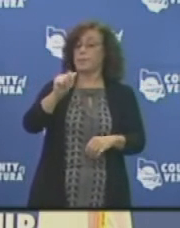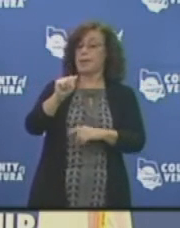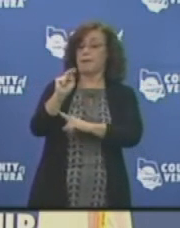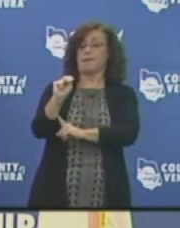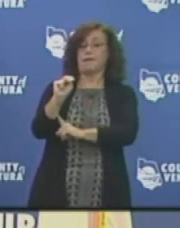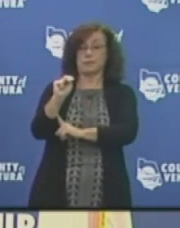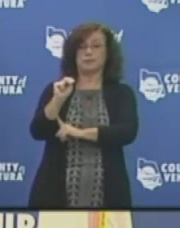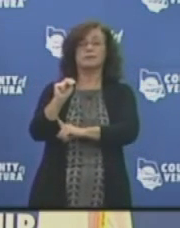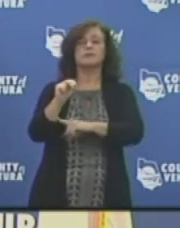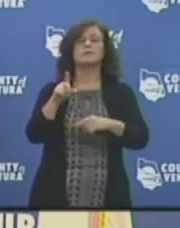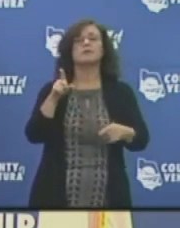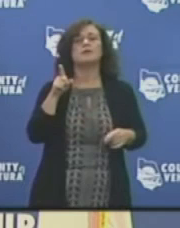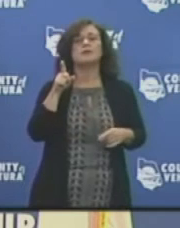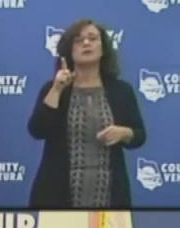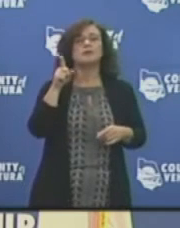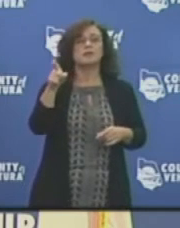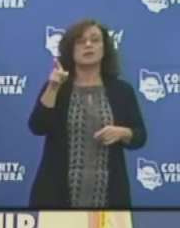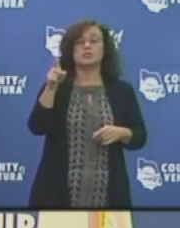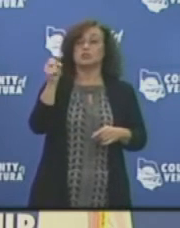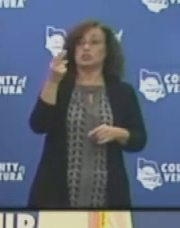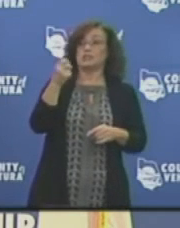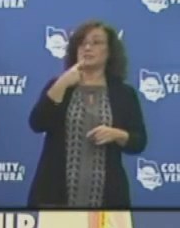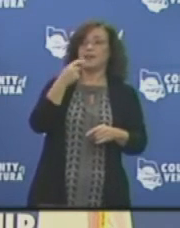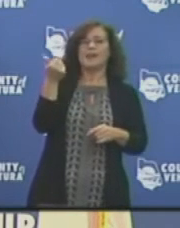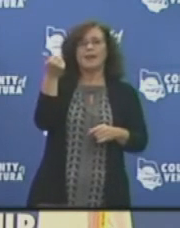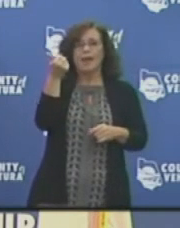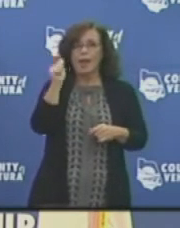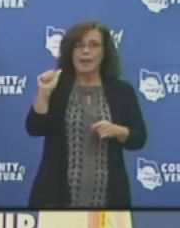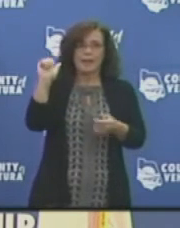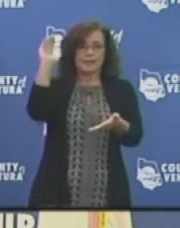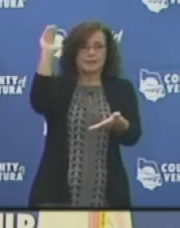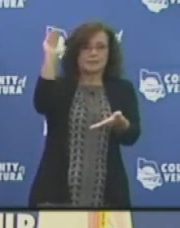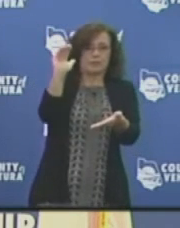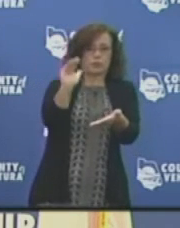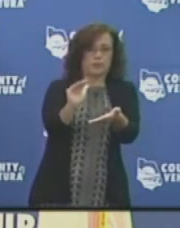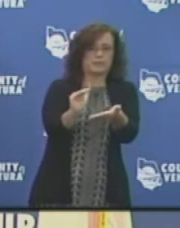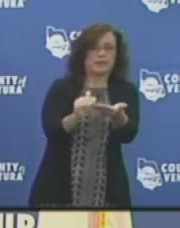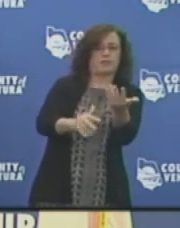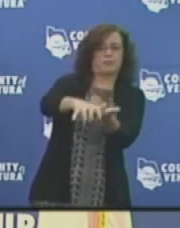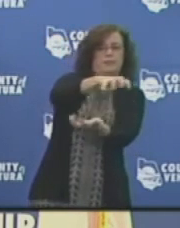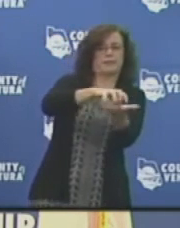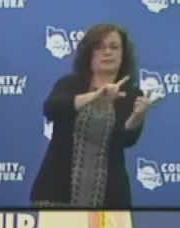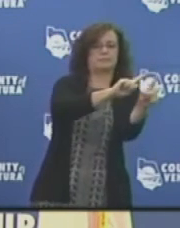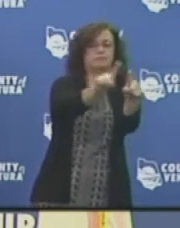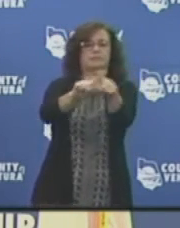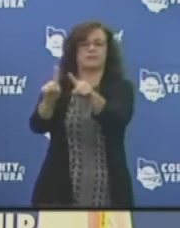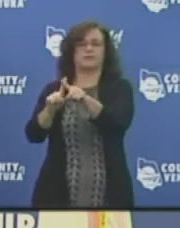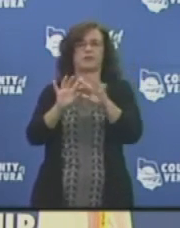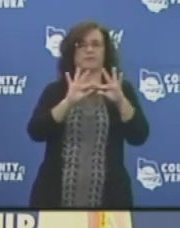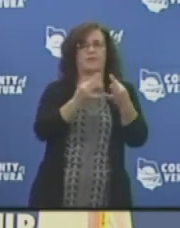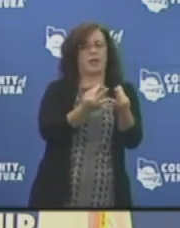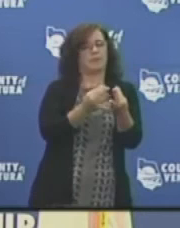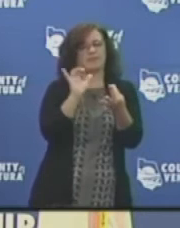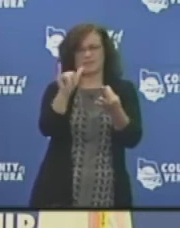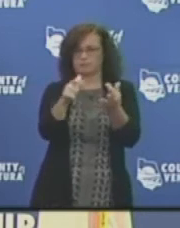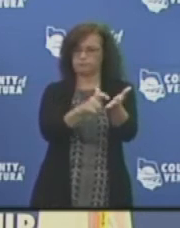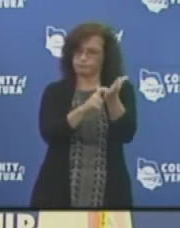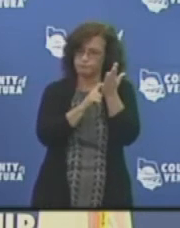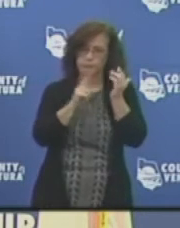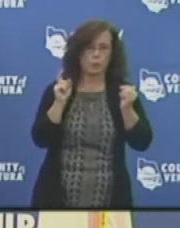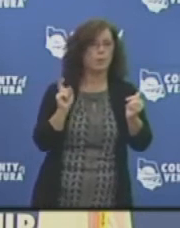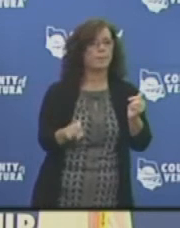said, every intervention to decrease mixing of households is critical during this unparalleled increase in case